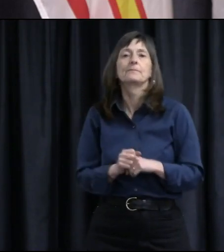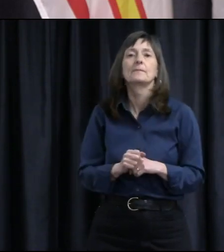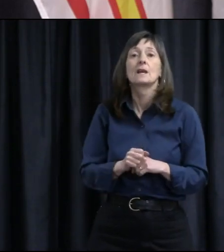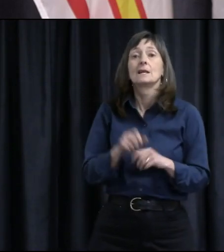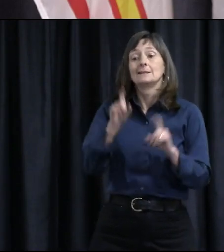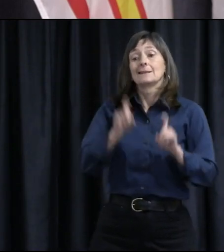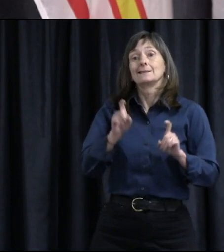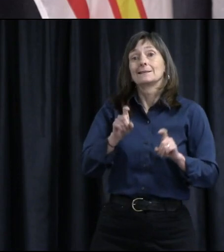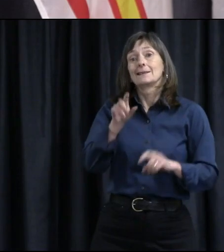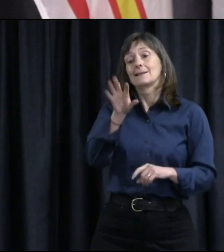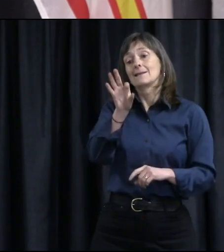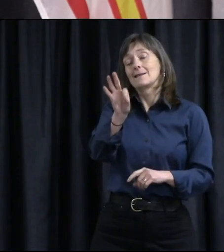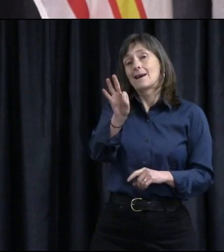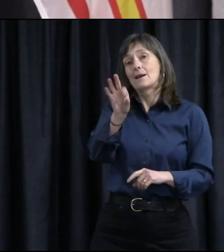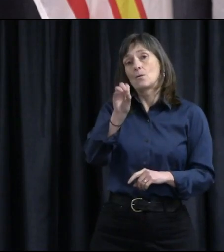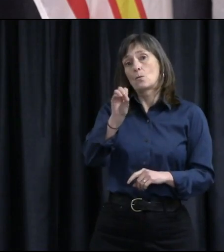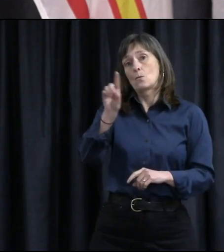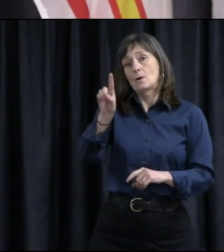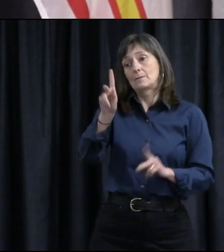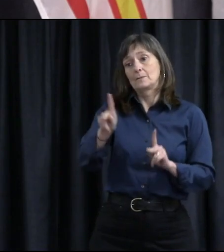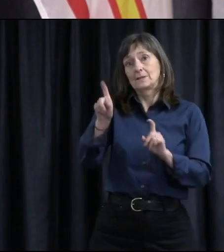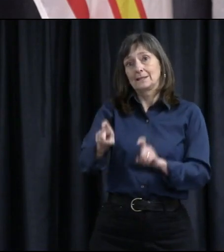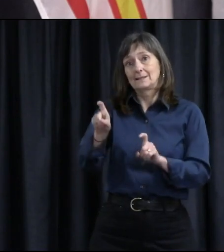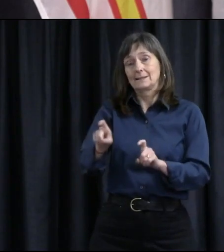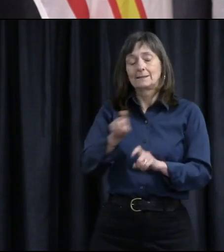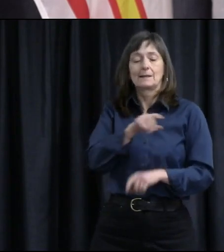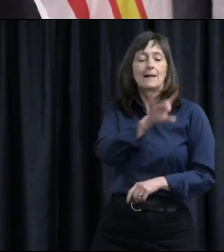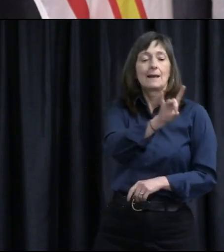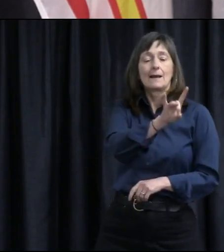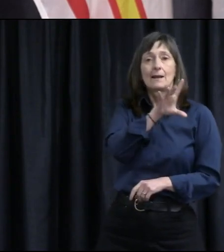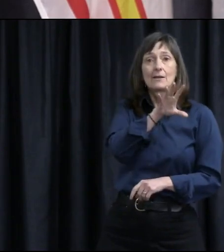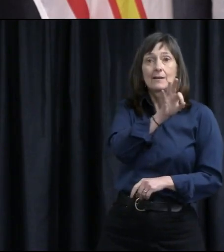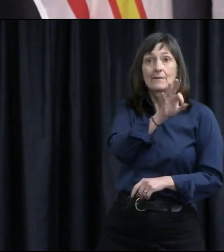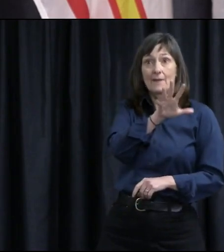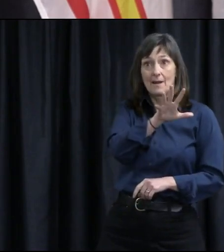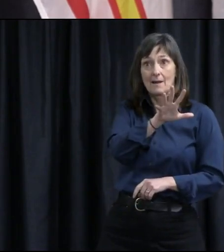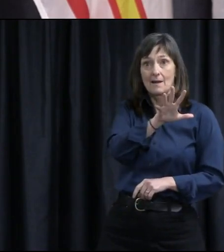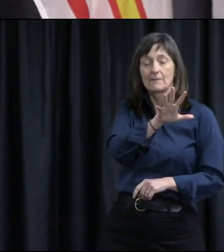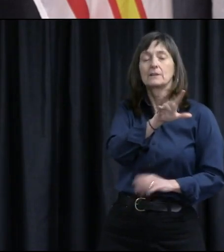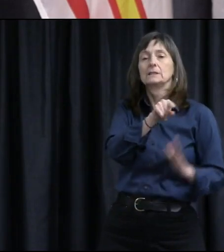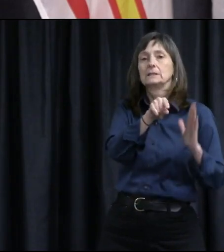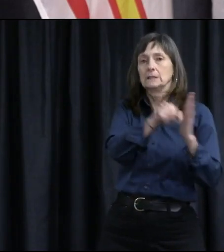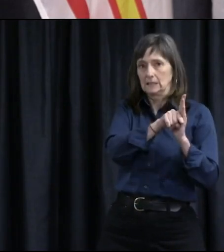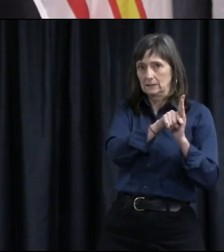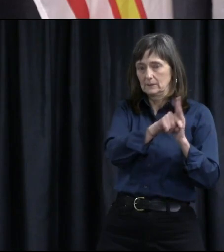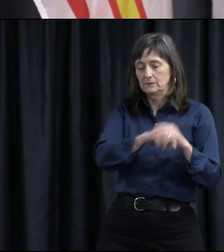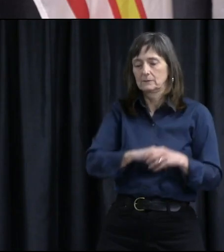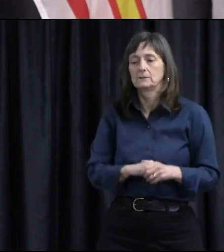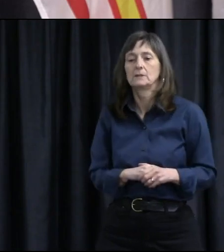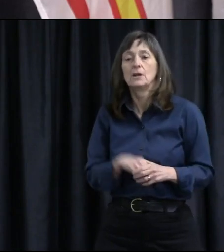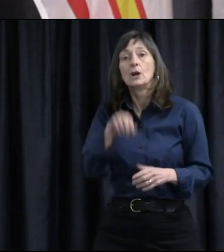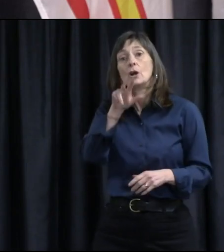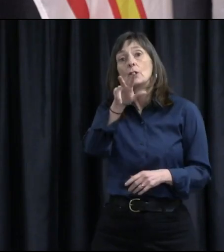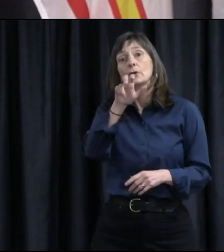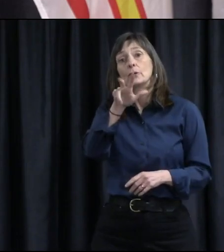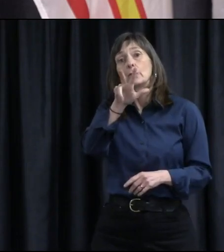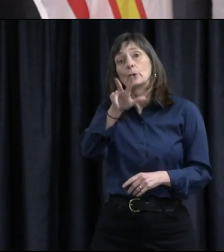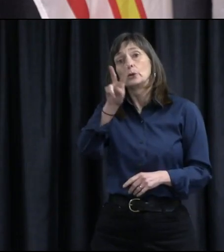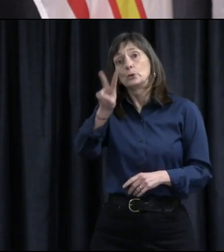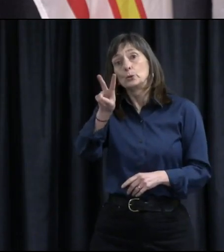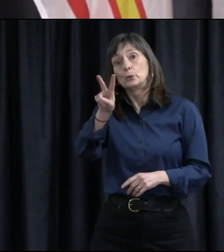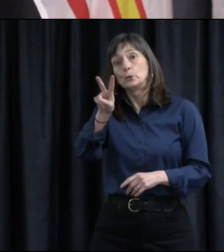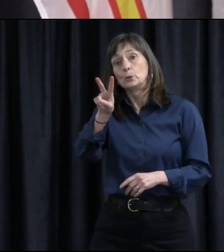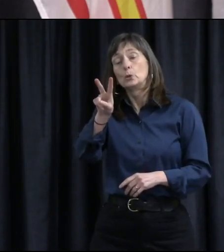people tested, and of those individuals, 895 have been confirmed negative. There are 332 people